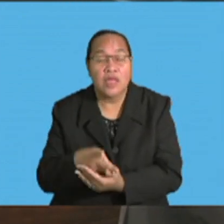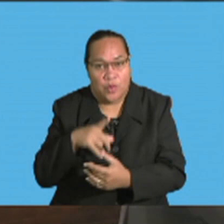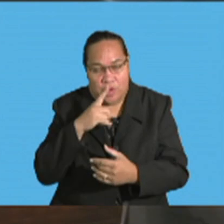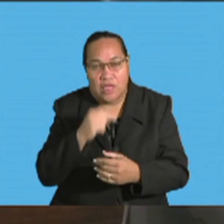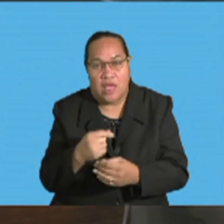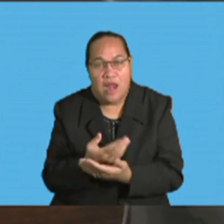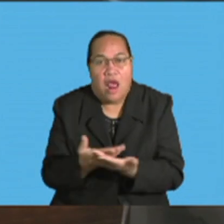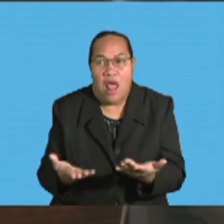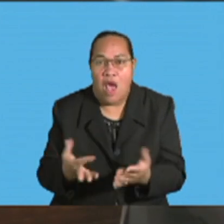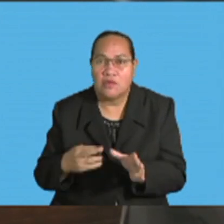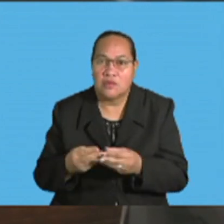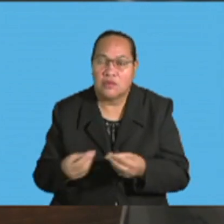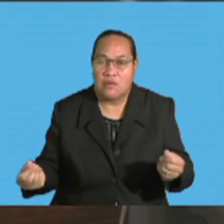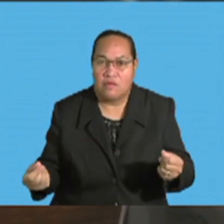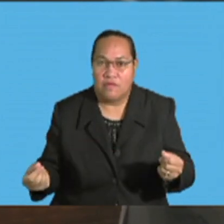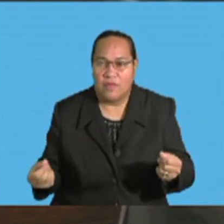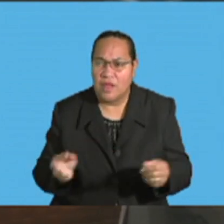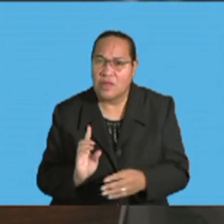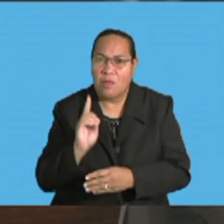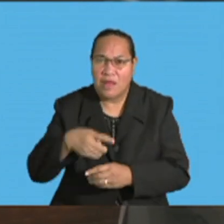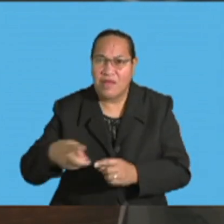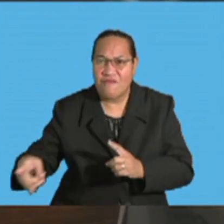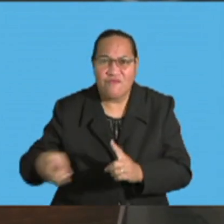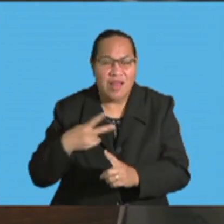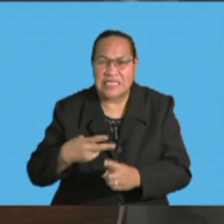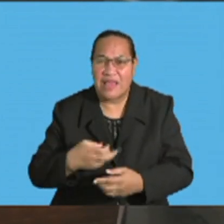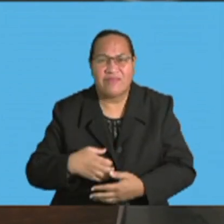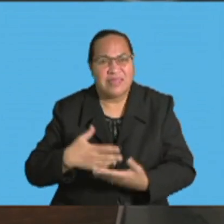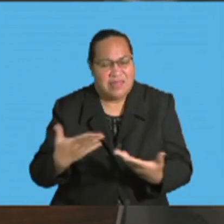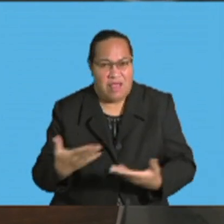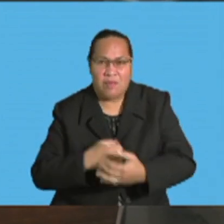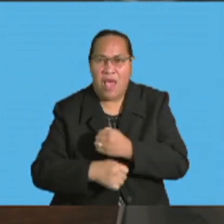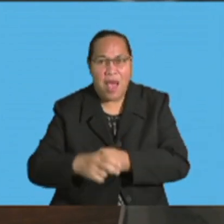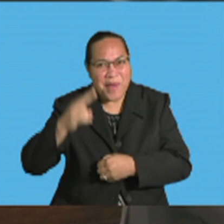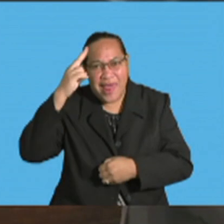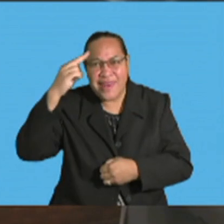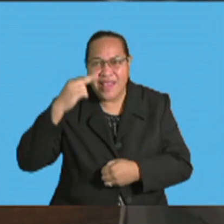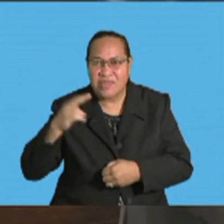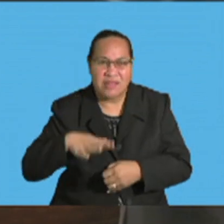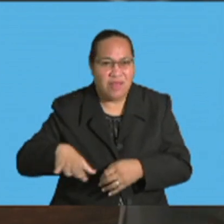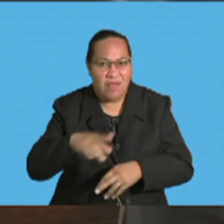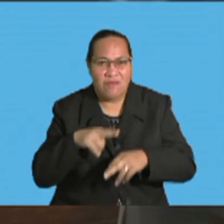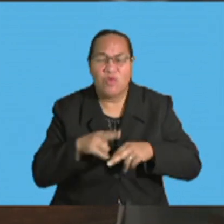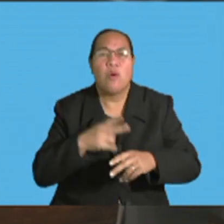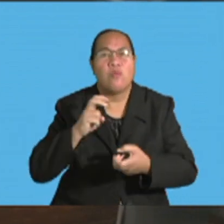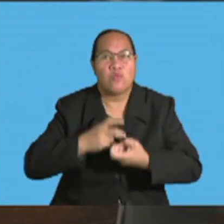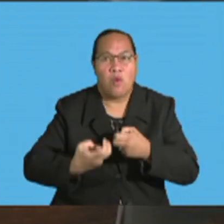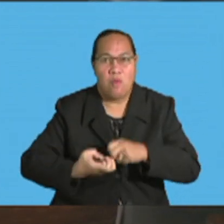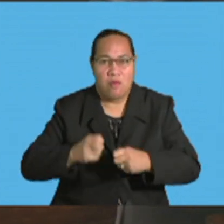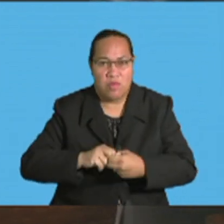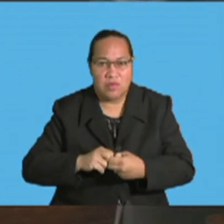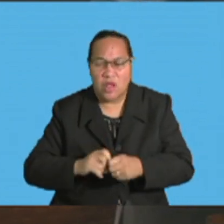Only by treating domestic violence as the national problem that is, can we address it properly at all levels